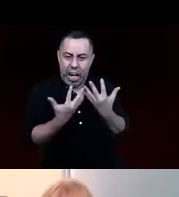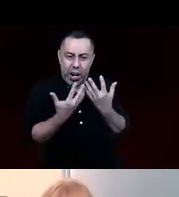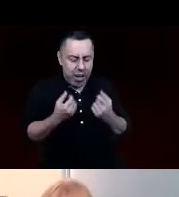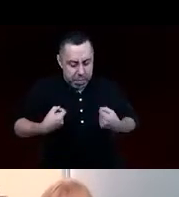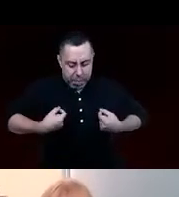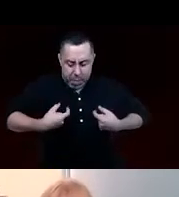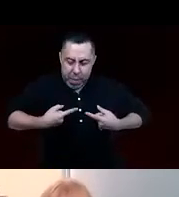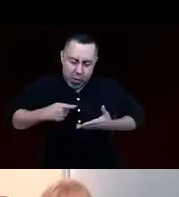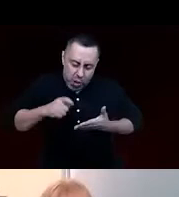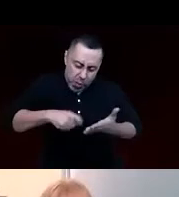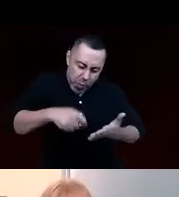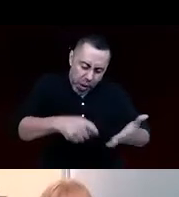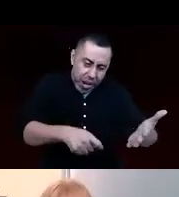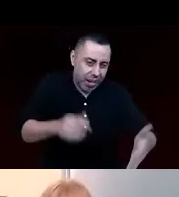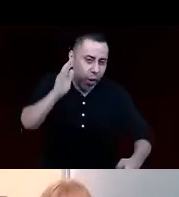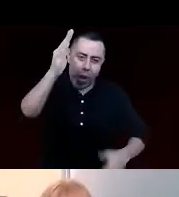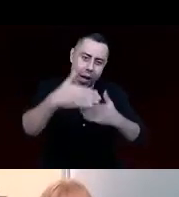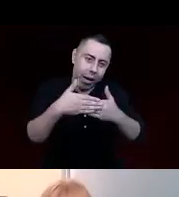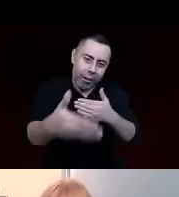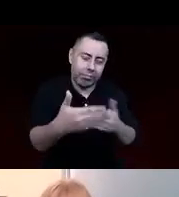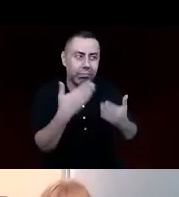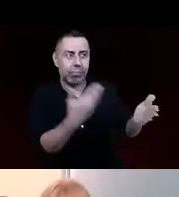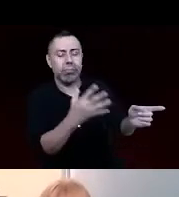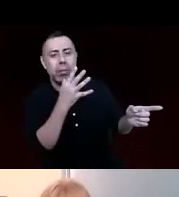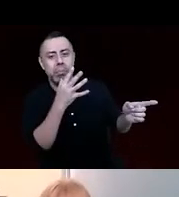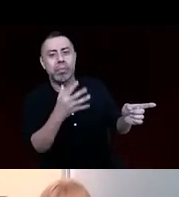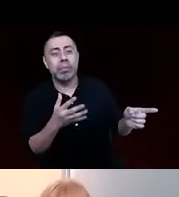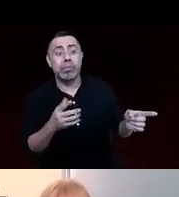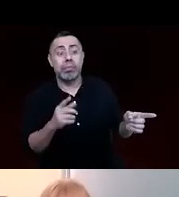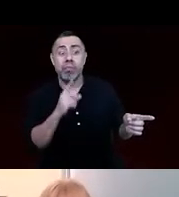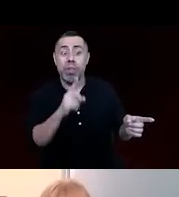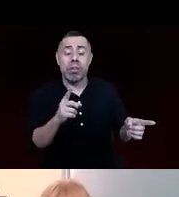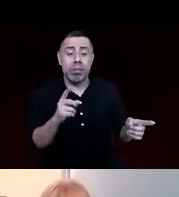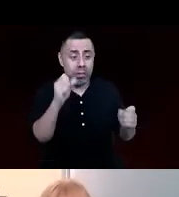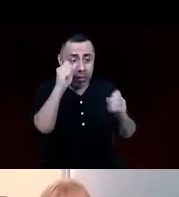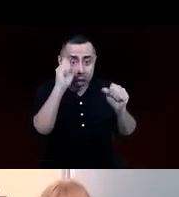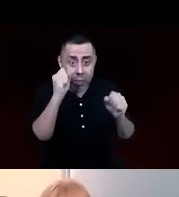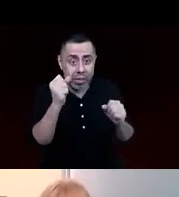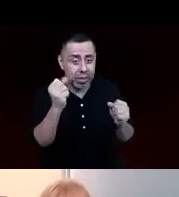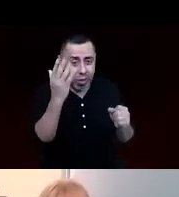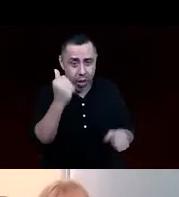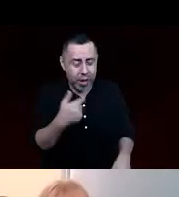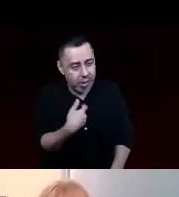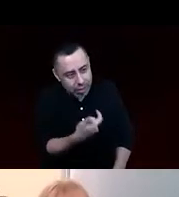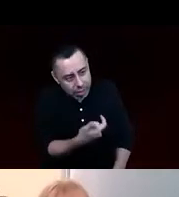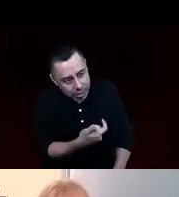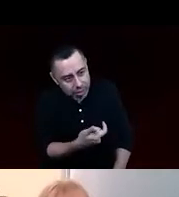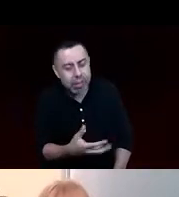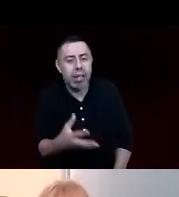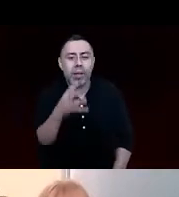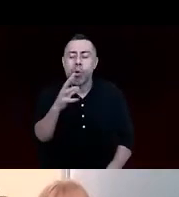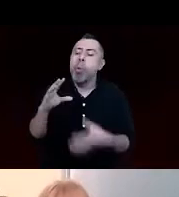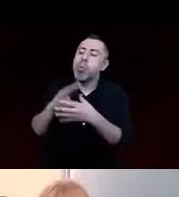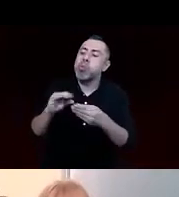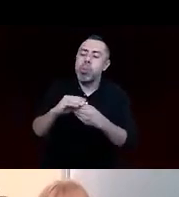write. And so what's so amazing is seeing her tell the story of her sister